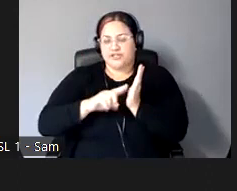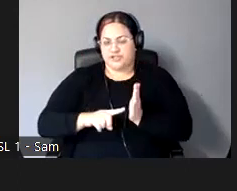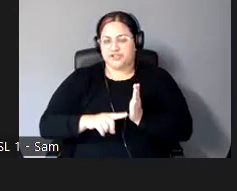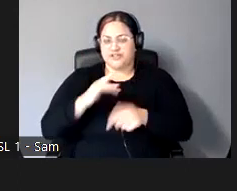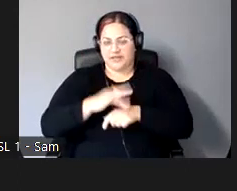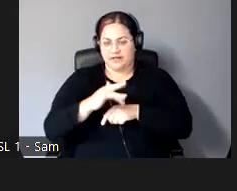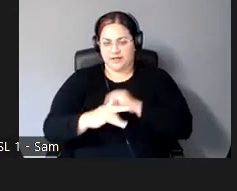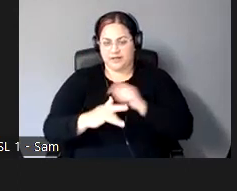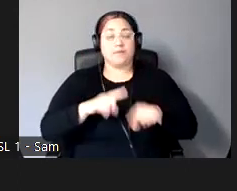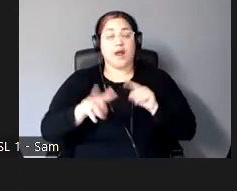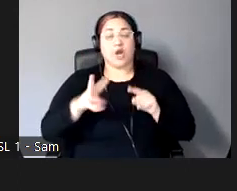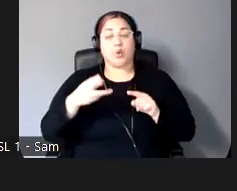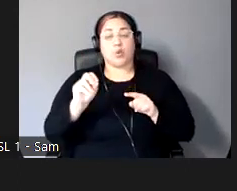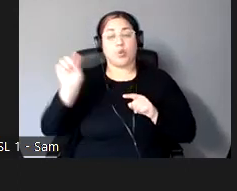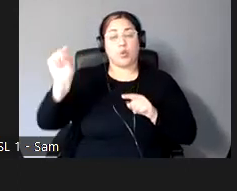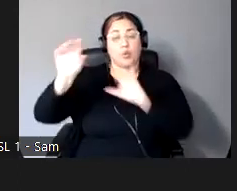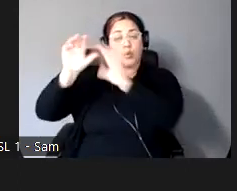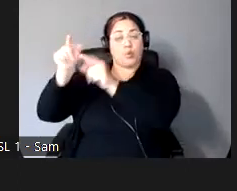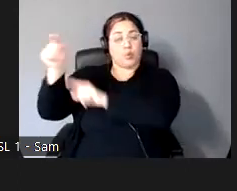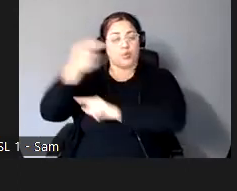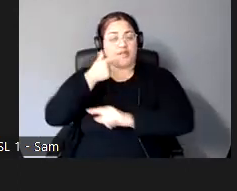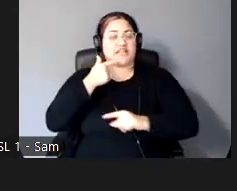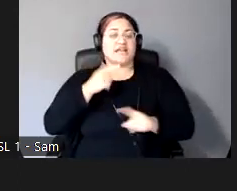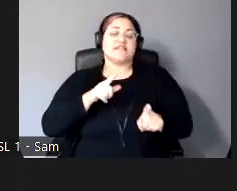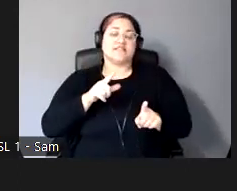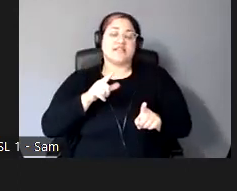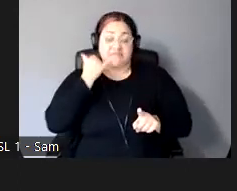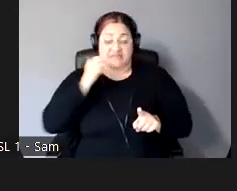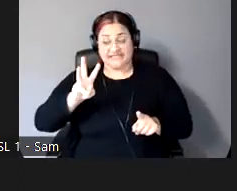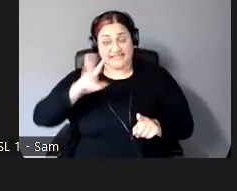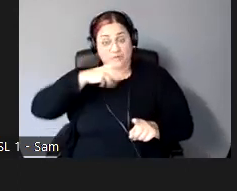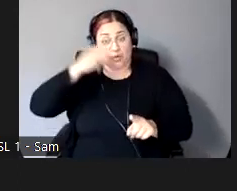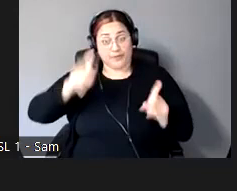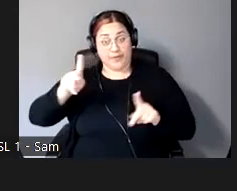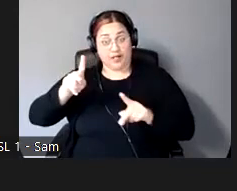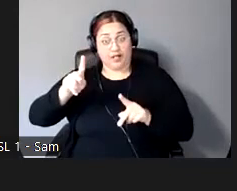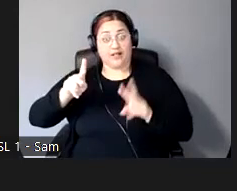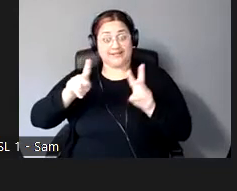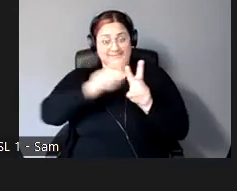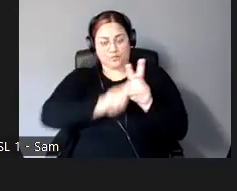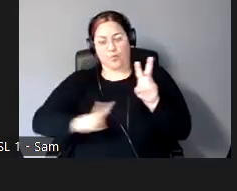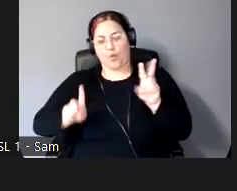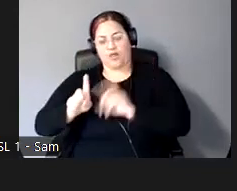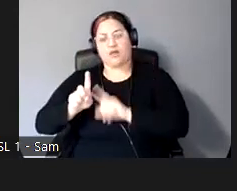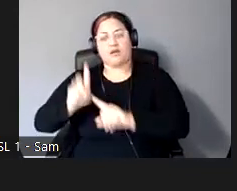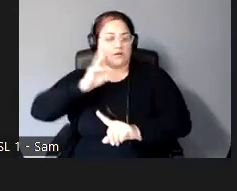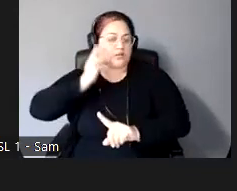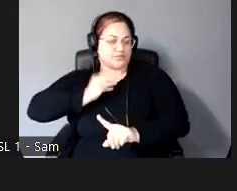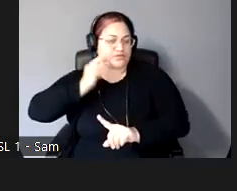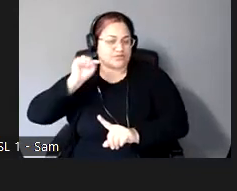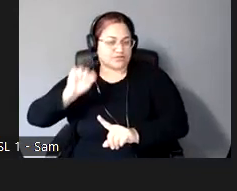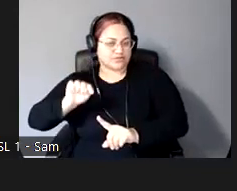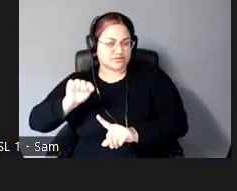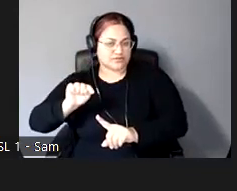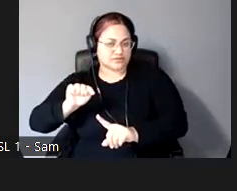older adults that are experiencing abuse. And in Canada, There was a study, and it's between 8 to 10%